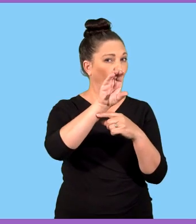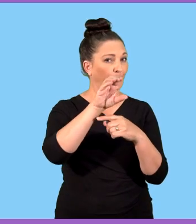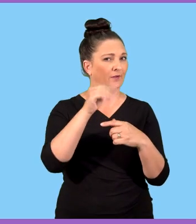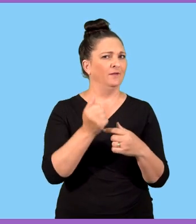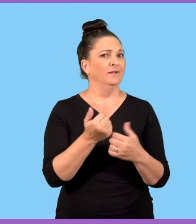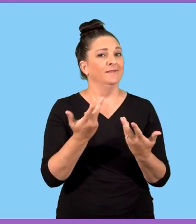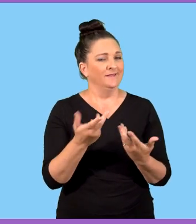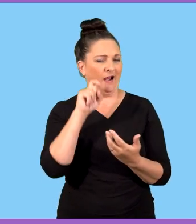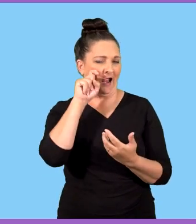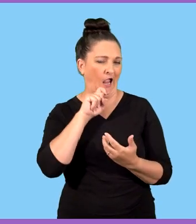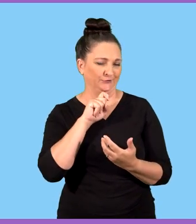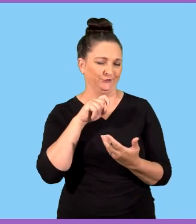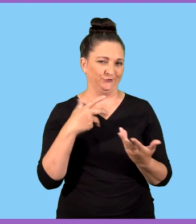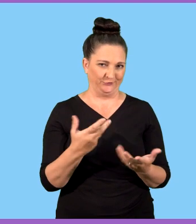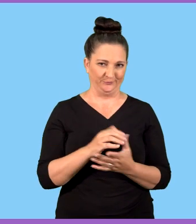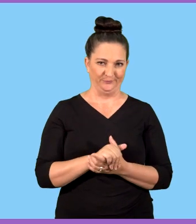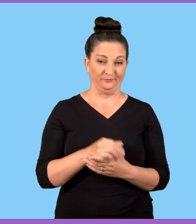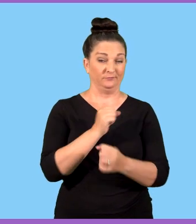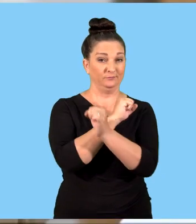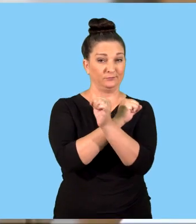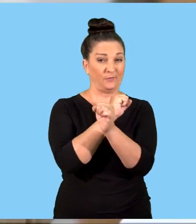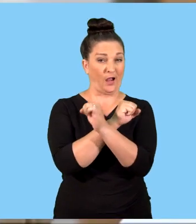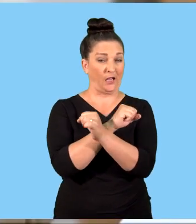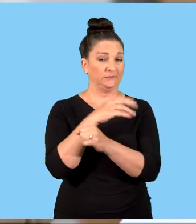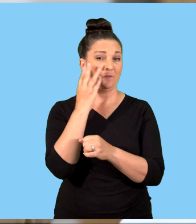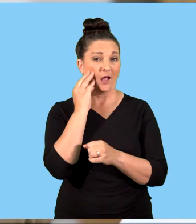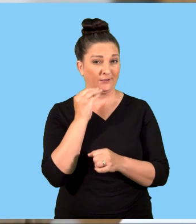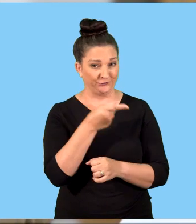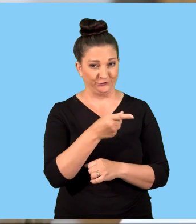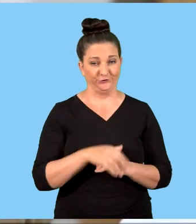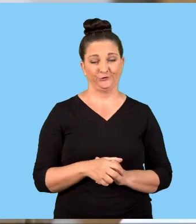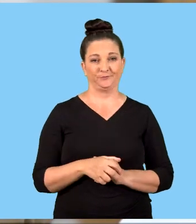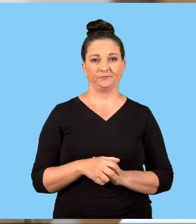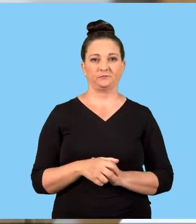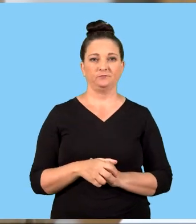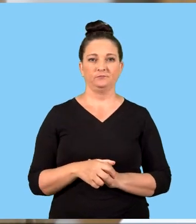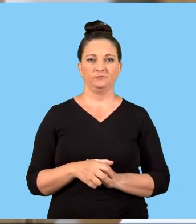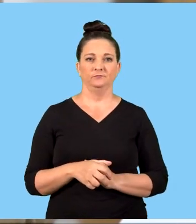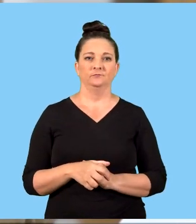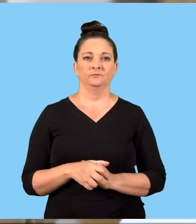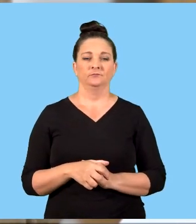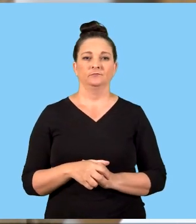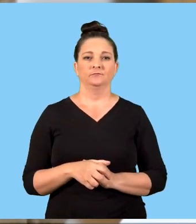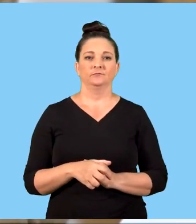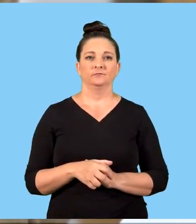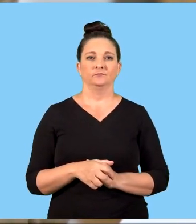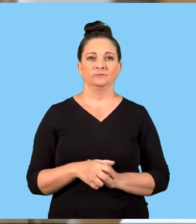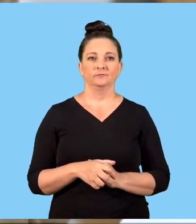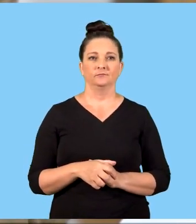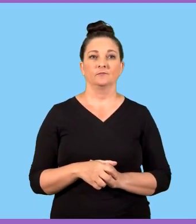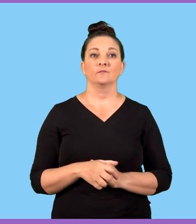case, the age of runners in years. So we multiply those. Just get rid of these red